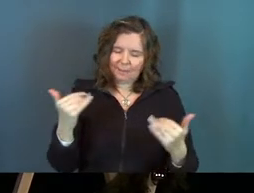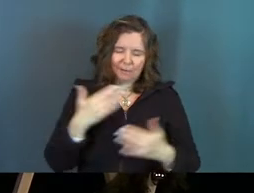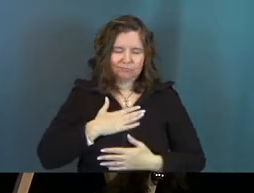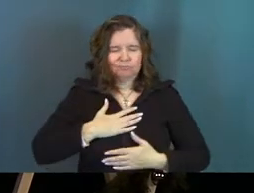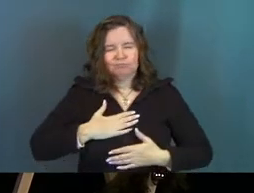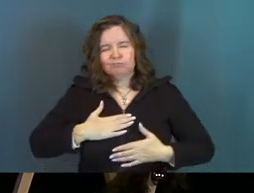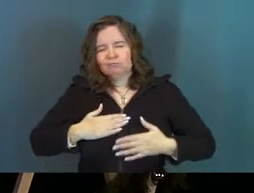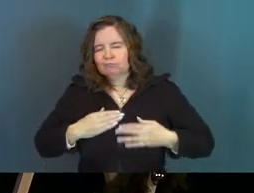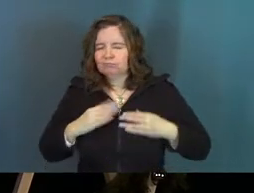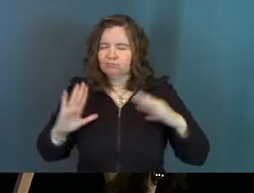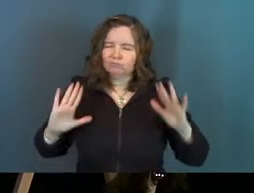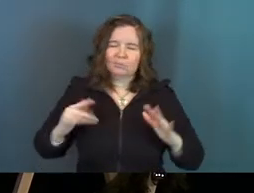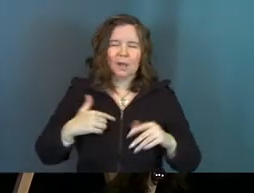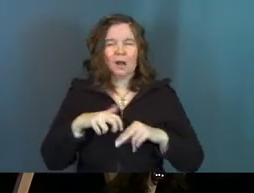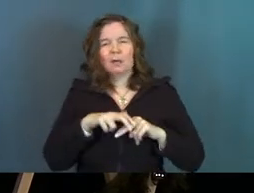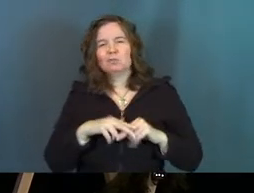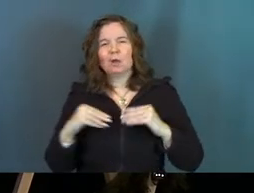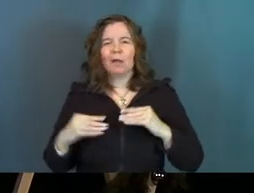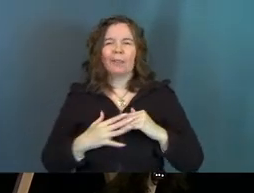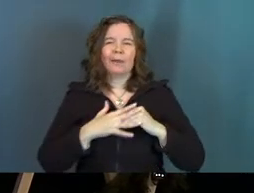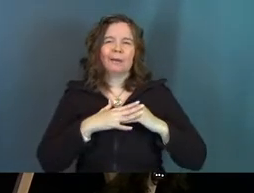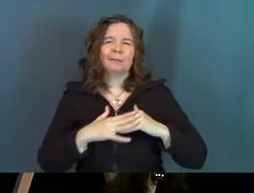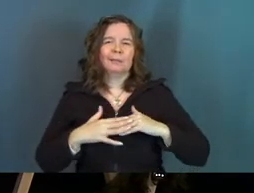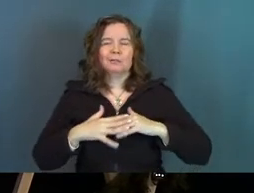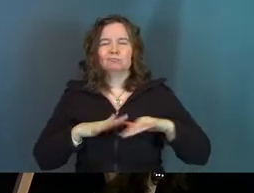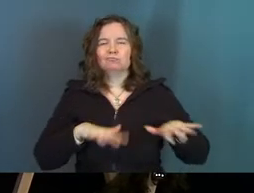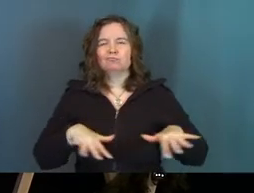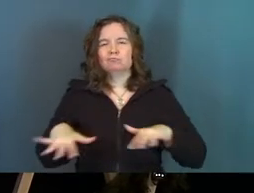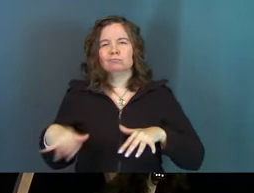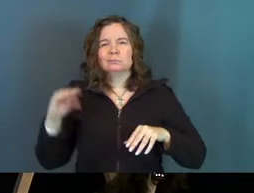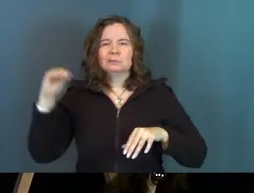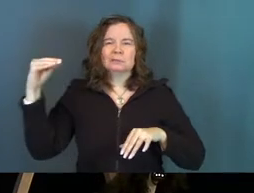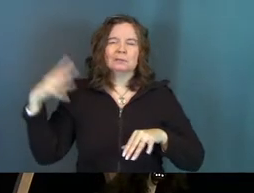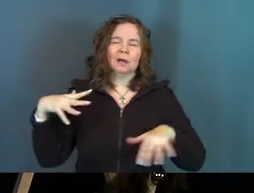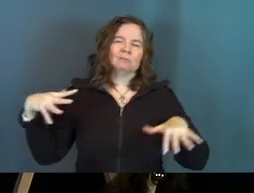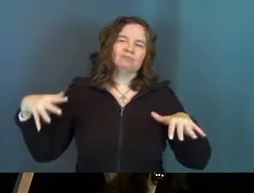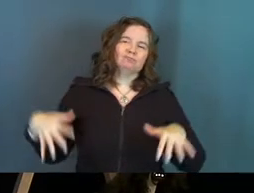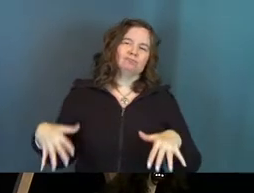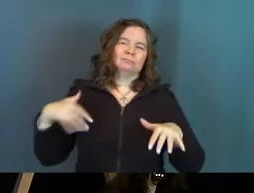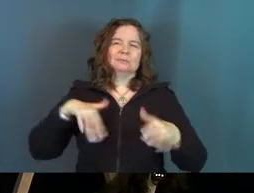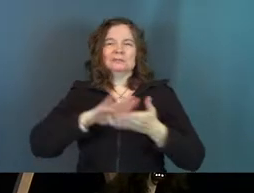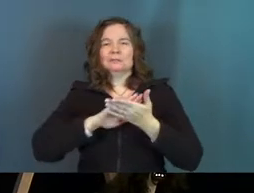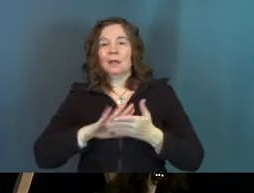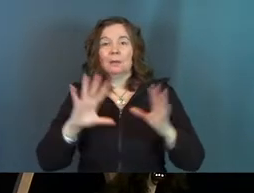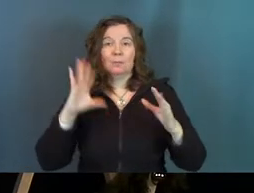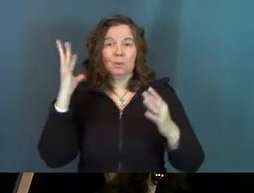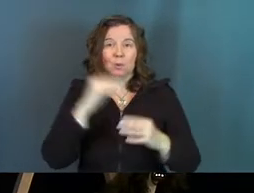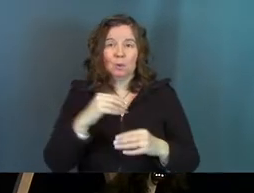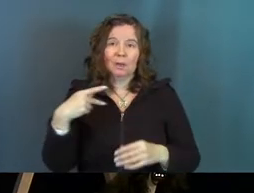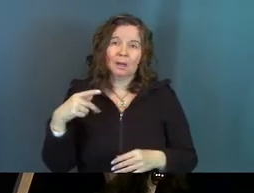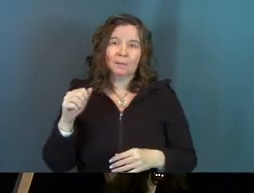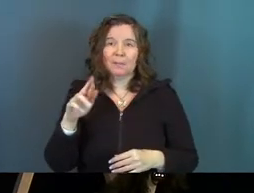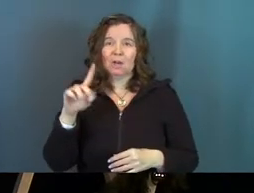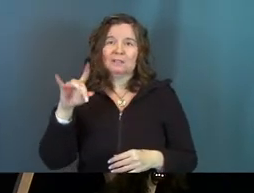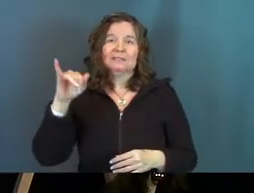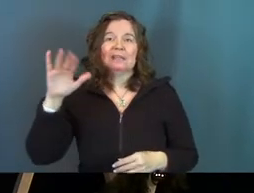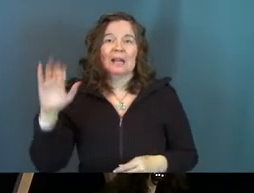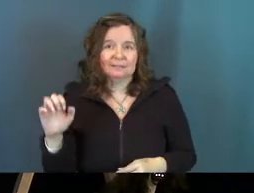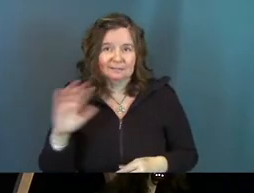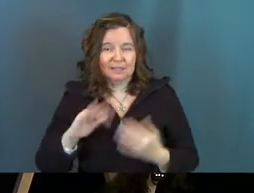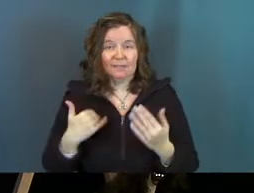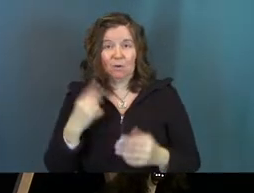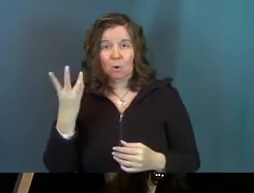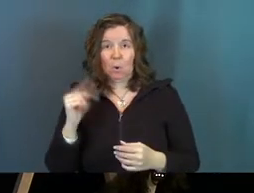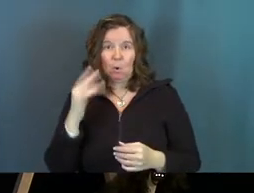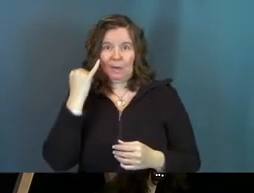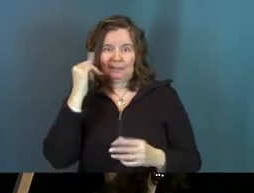think paradise. We're like, I'm chilling on the beach. I'm hanging out in the sun. It's nice outside. It's beautiful. Paradise. We all have our